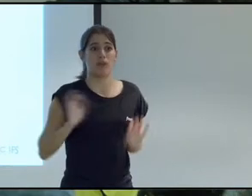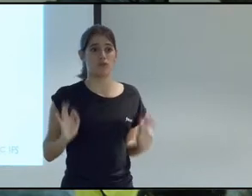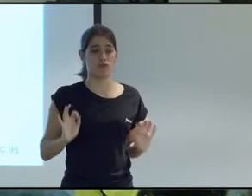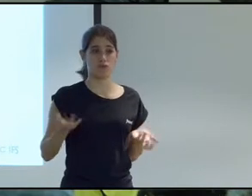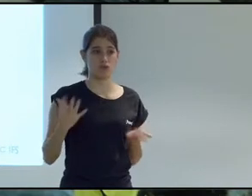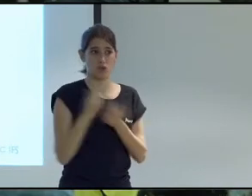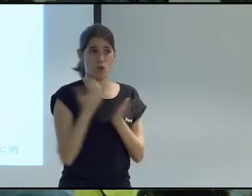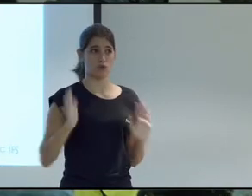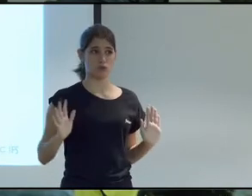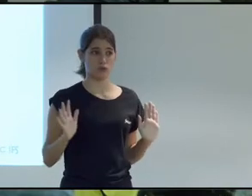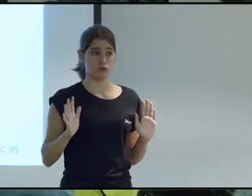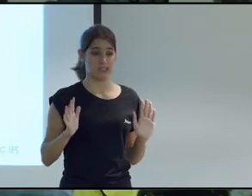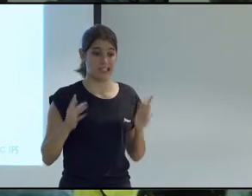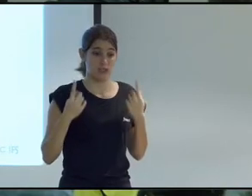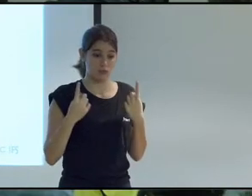human being.